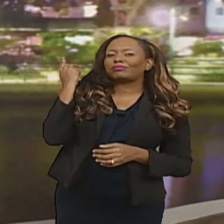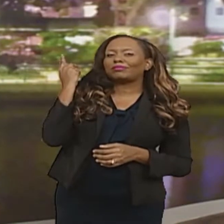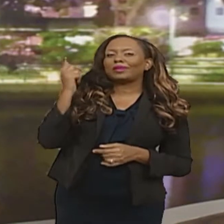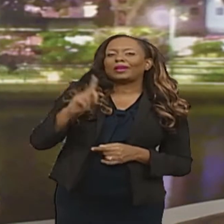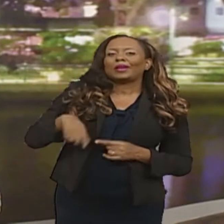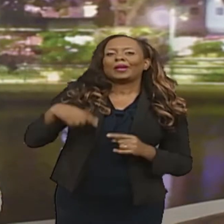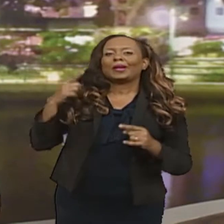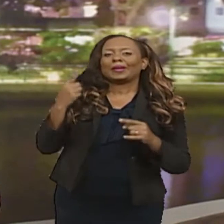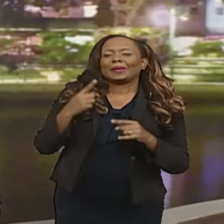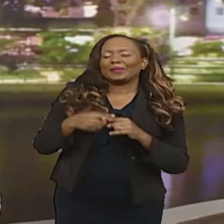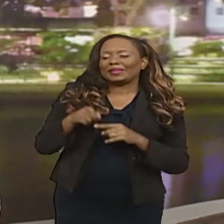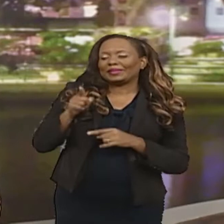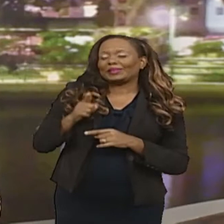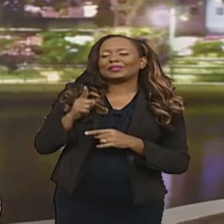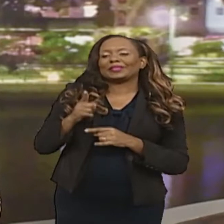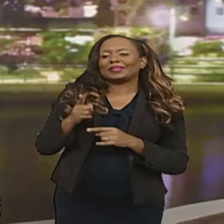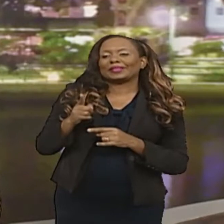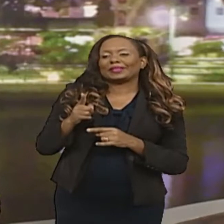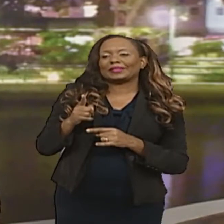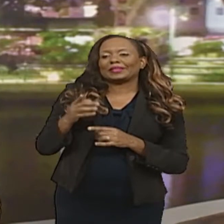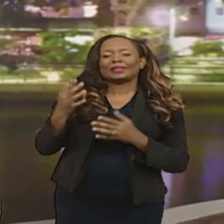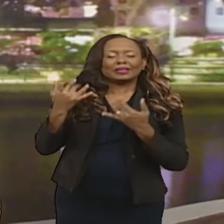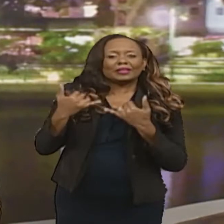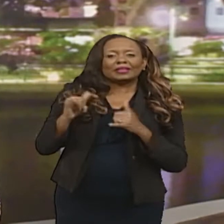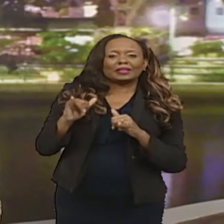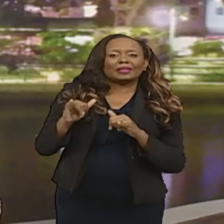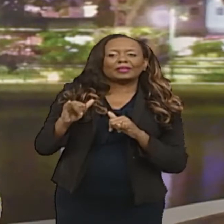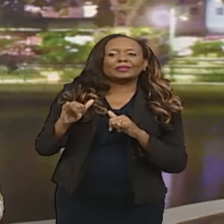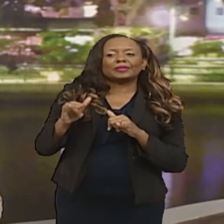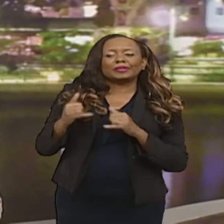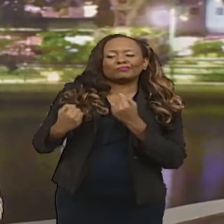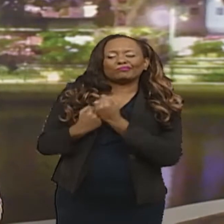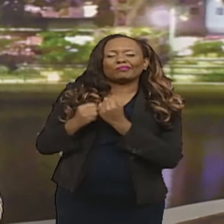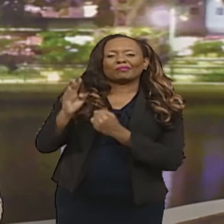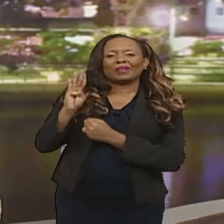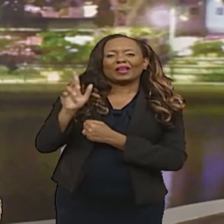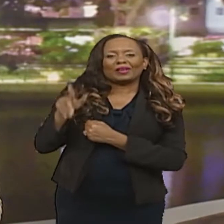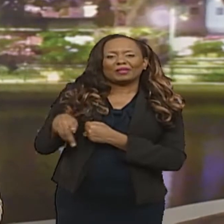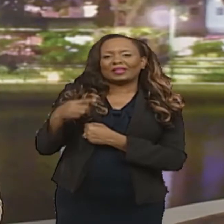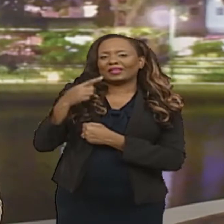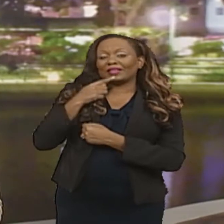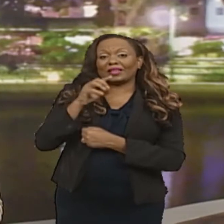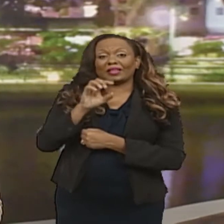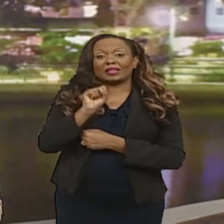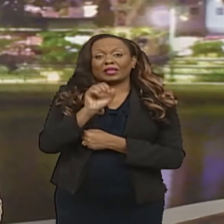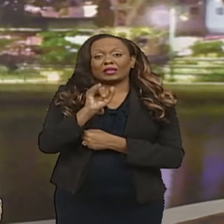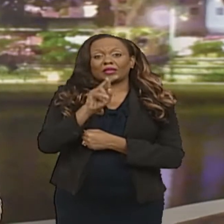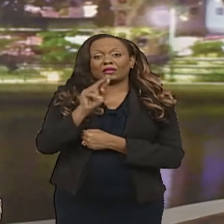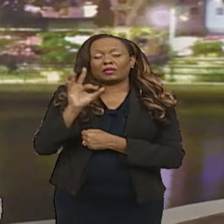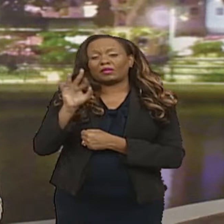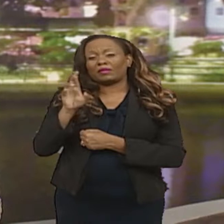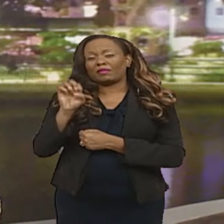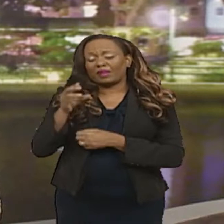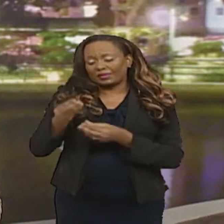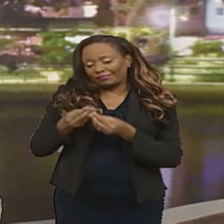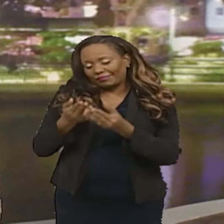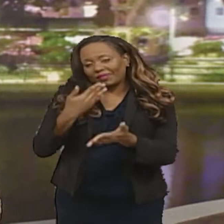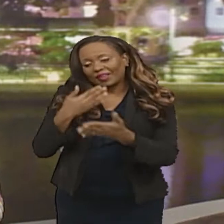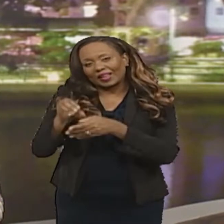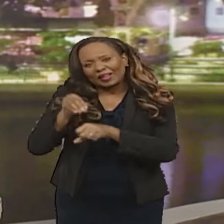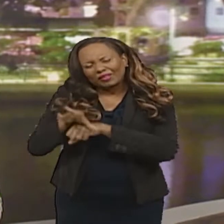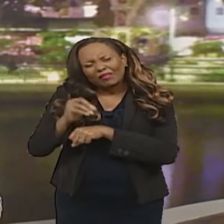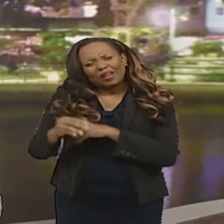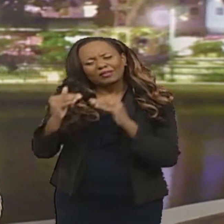the BLP and his interactions with Sir Fred. He says Sir Fred offered good advice and was also fair and